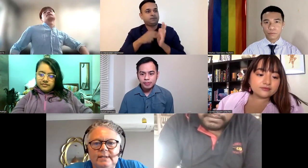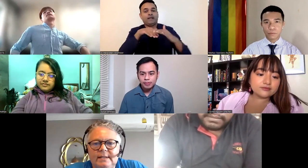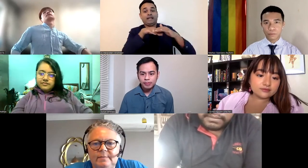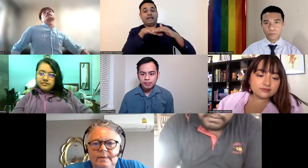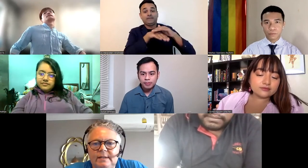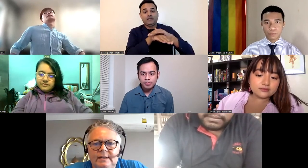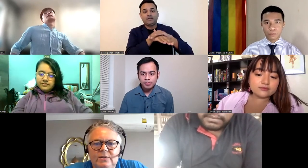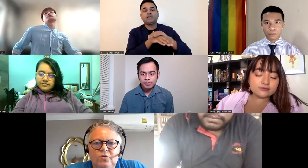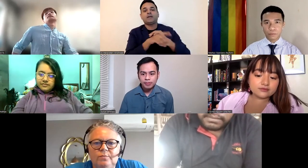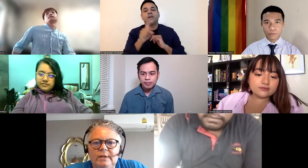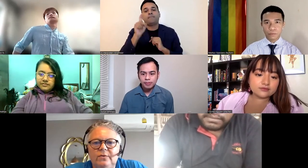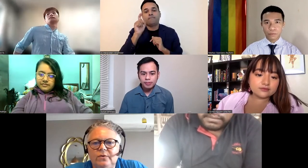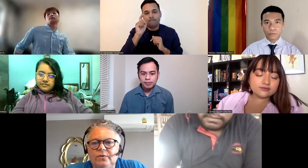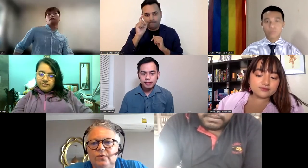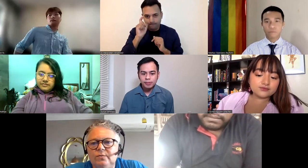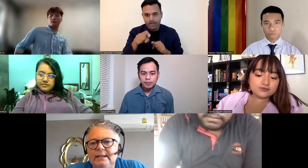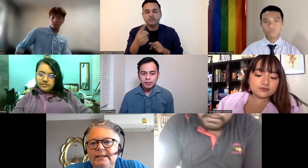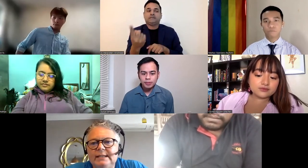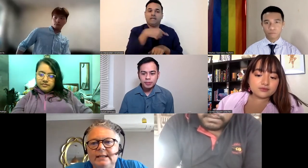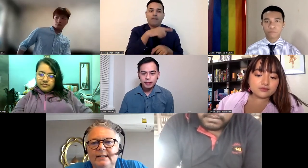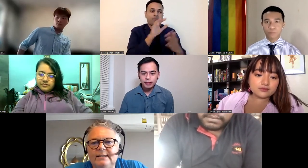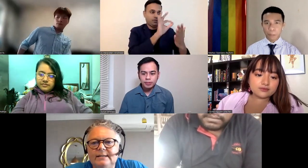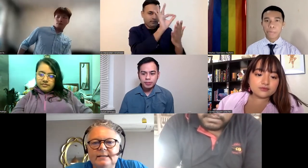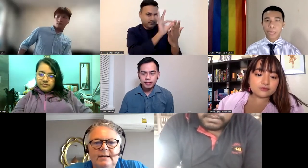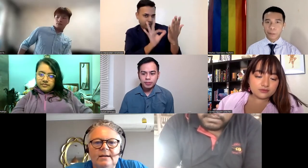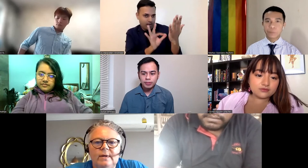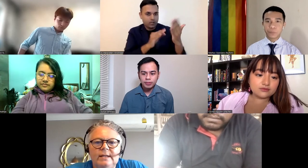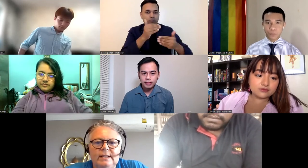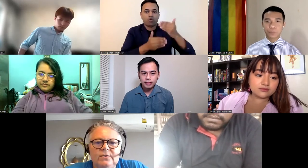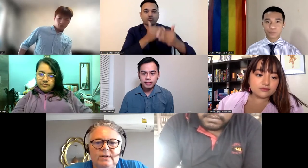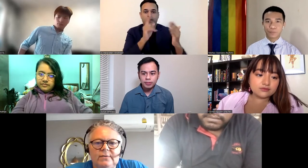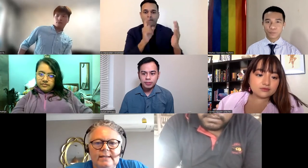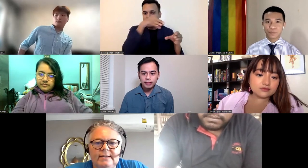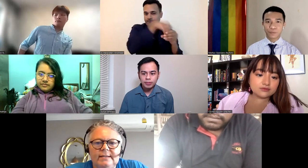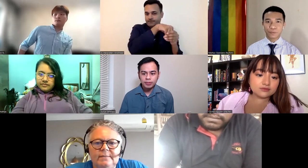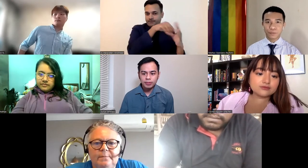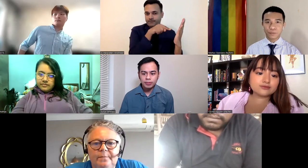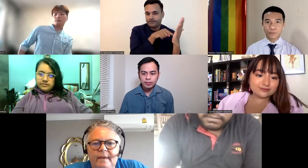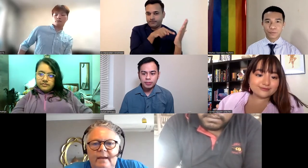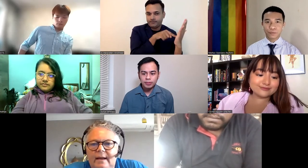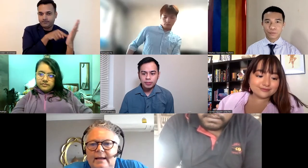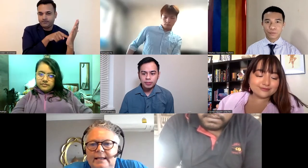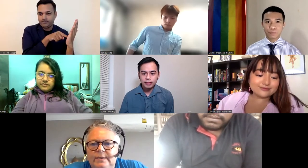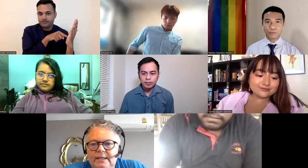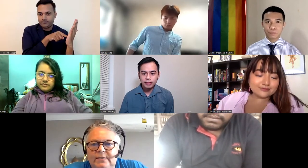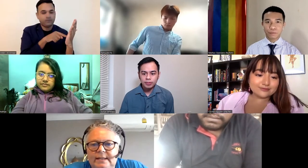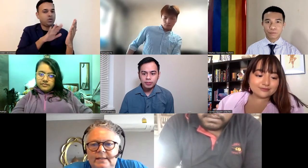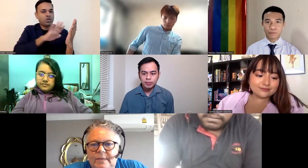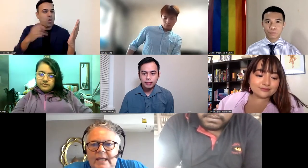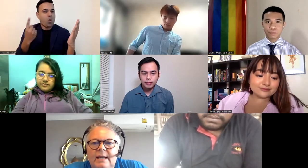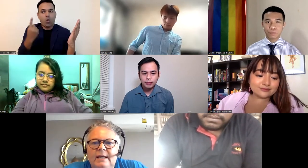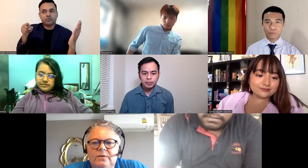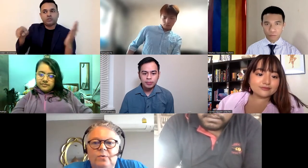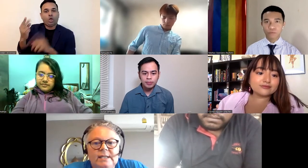with accessibility. It should be understood by the designers when the issues are addressed. And that's what interested